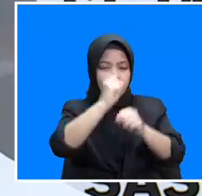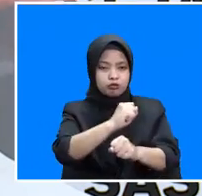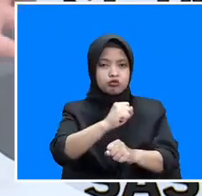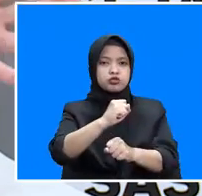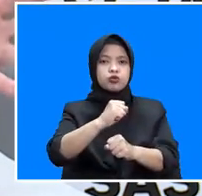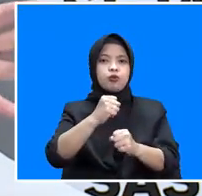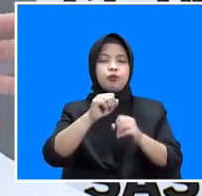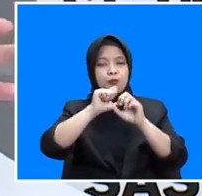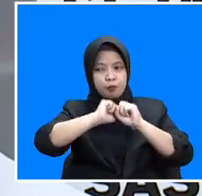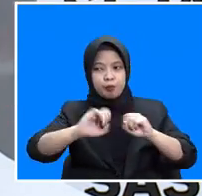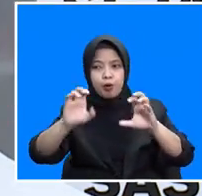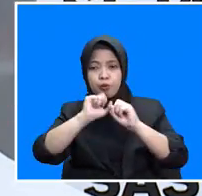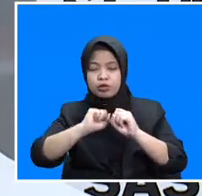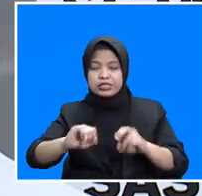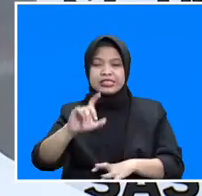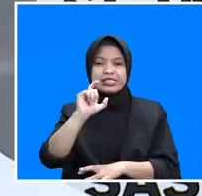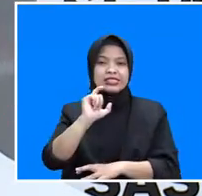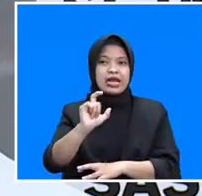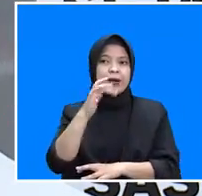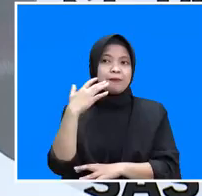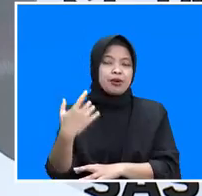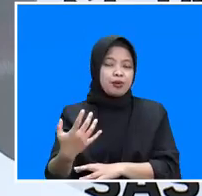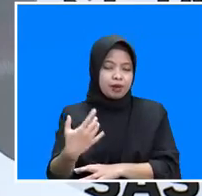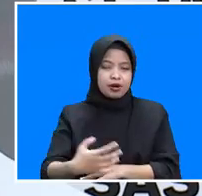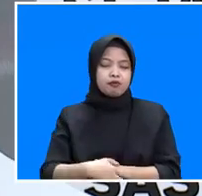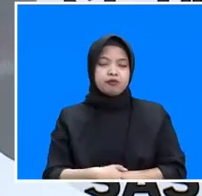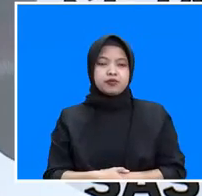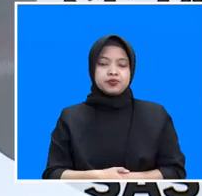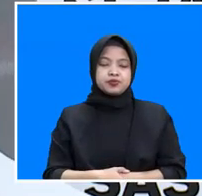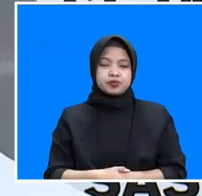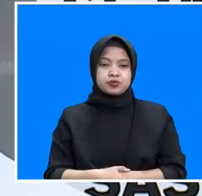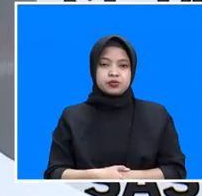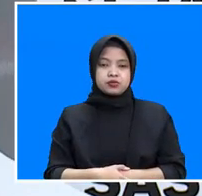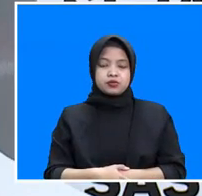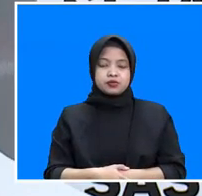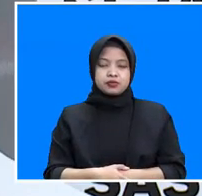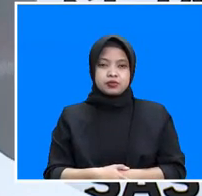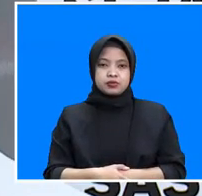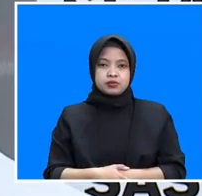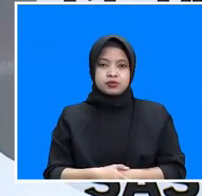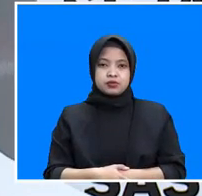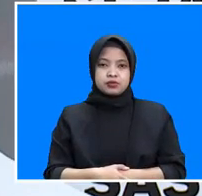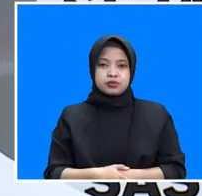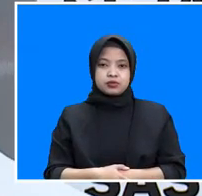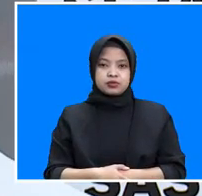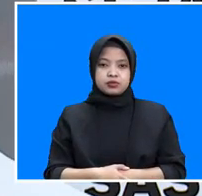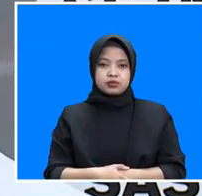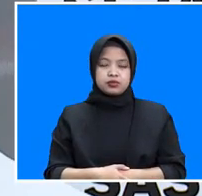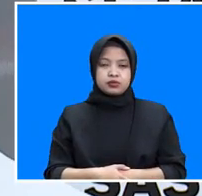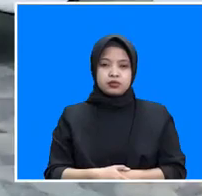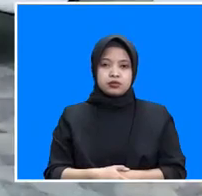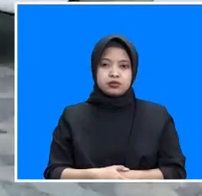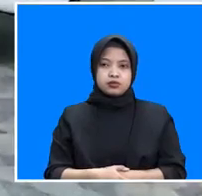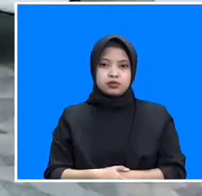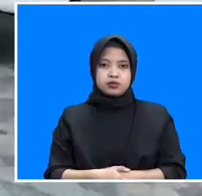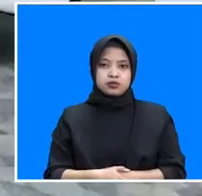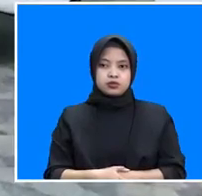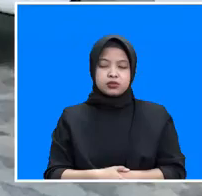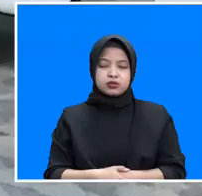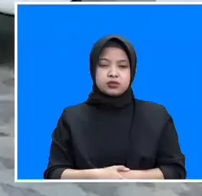know, this is sort of really globally, that we need to make sure that children are ready to start primary school.